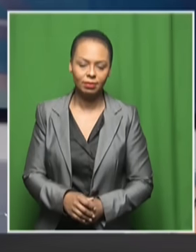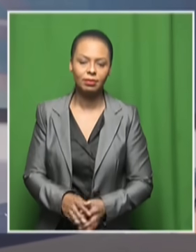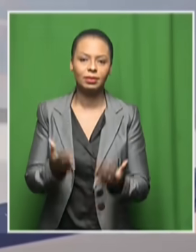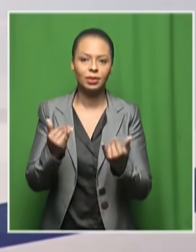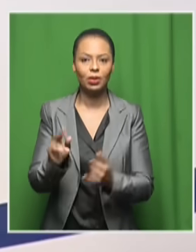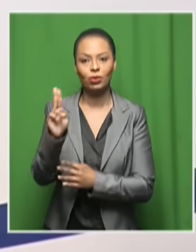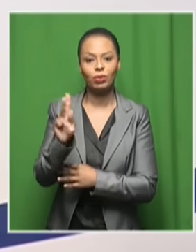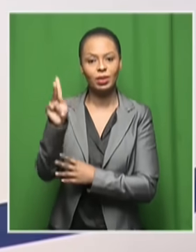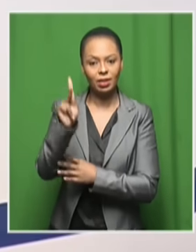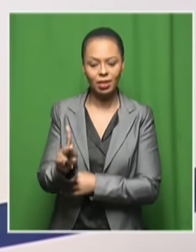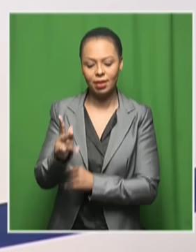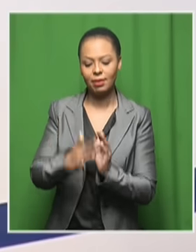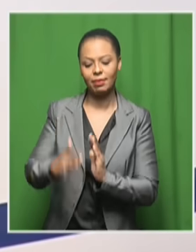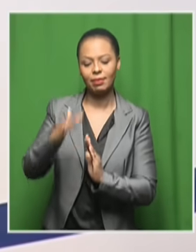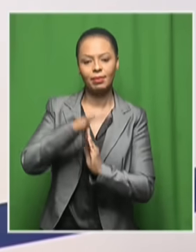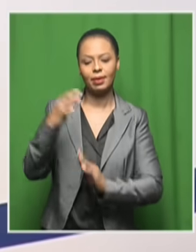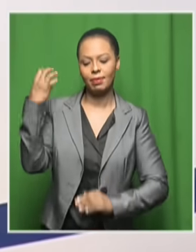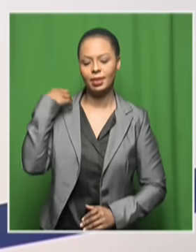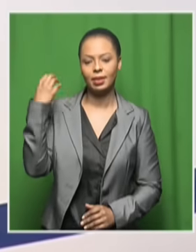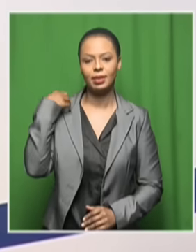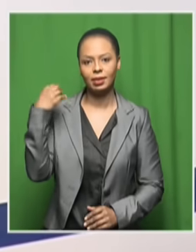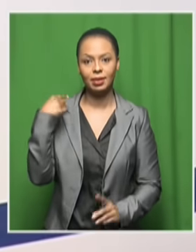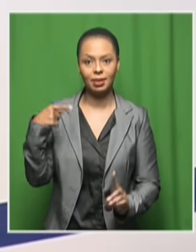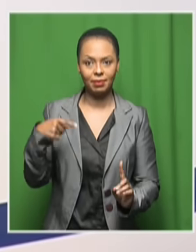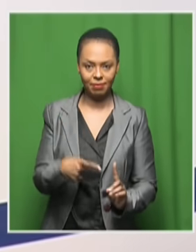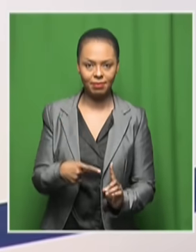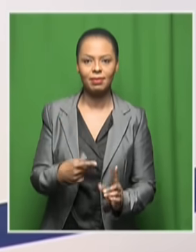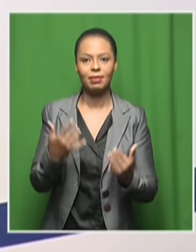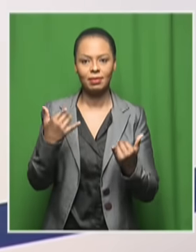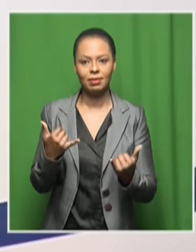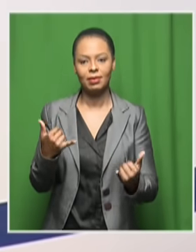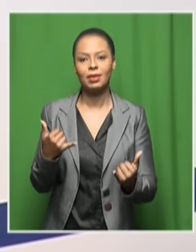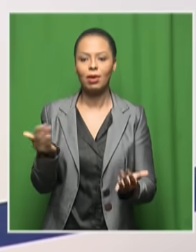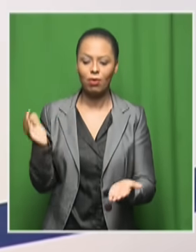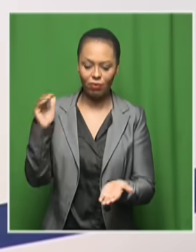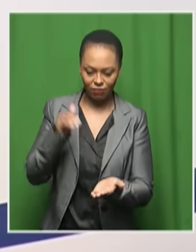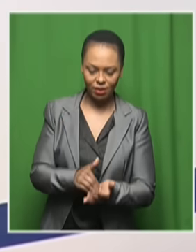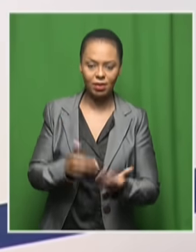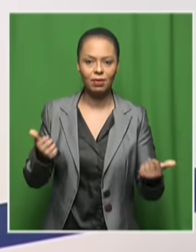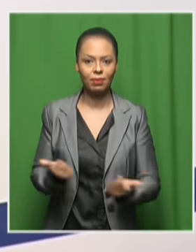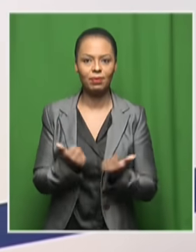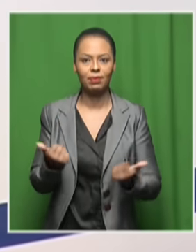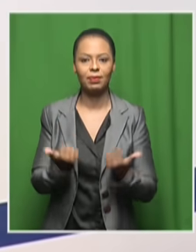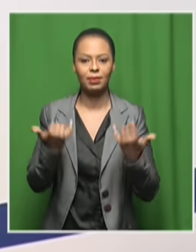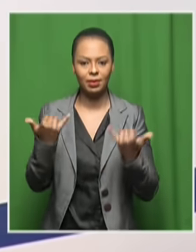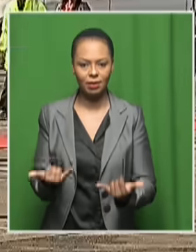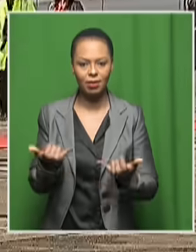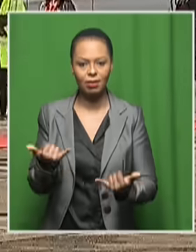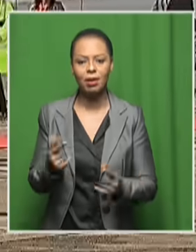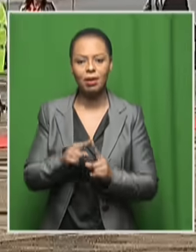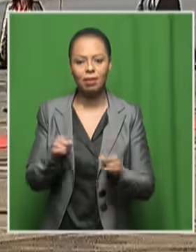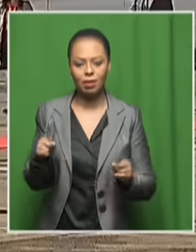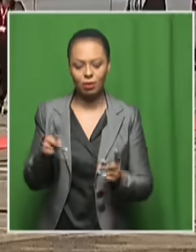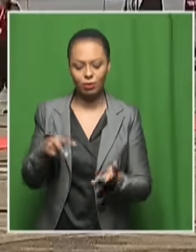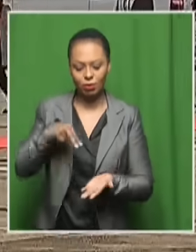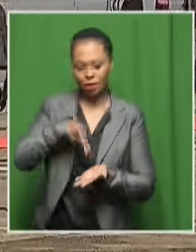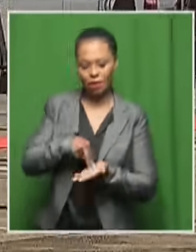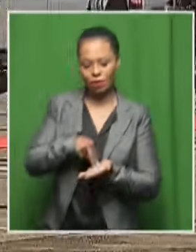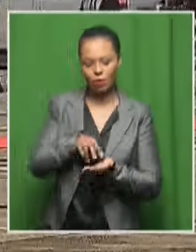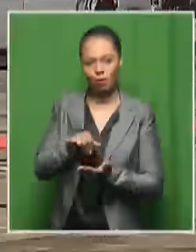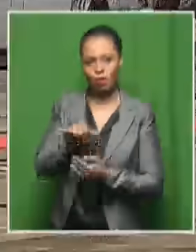Prime Minister, His Excellency Keir Starmer, and we've been showing you these visuals. He is on the tarmac at the OR Tambo